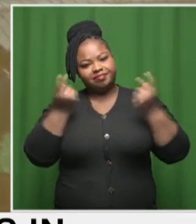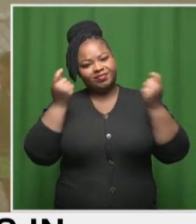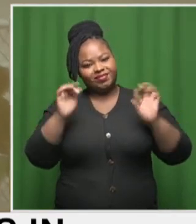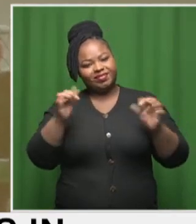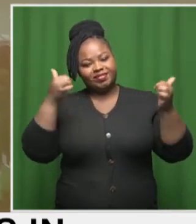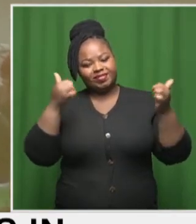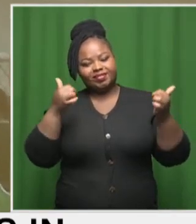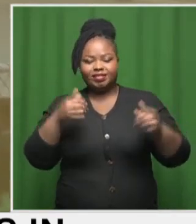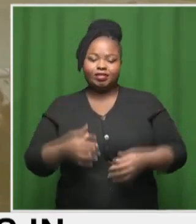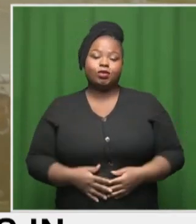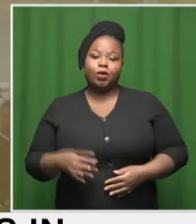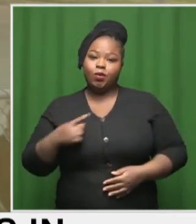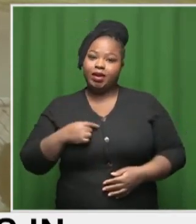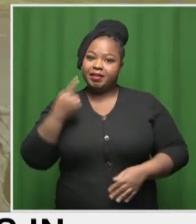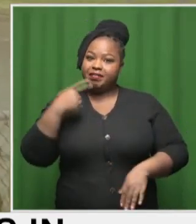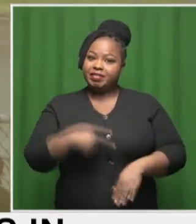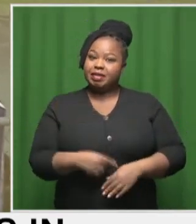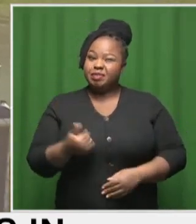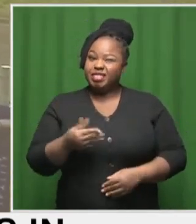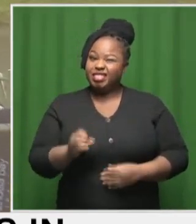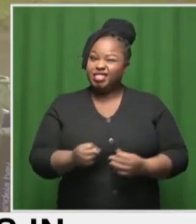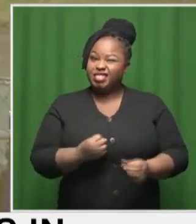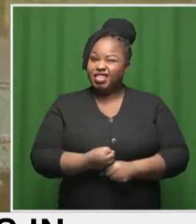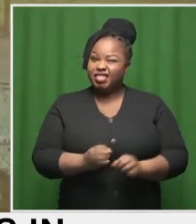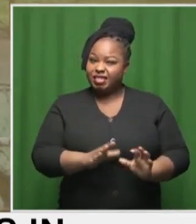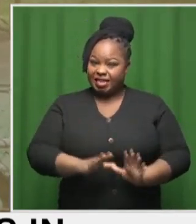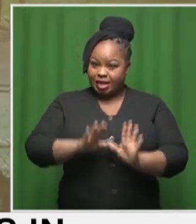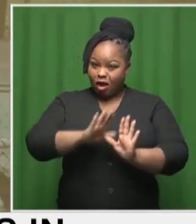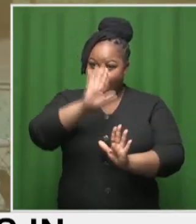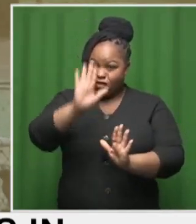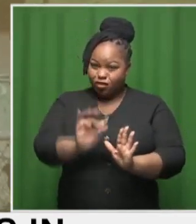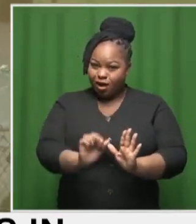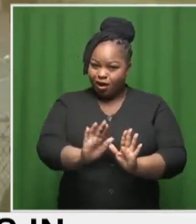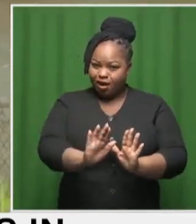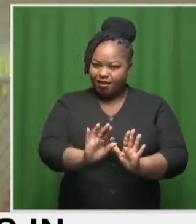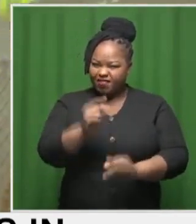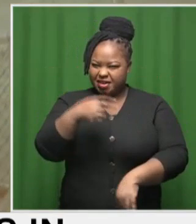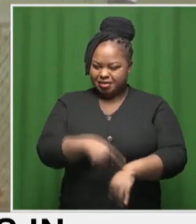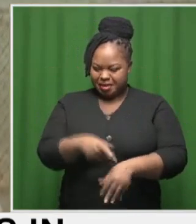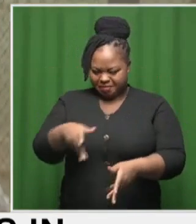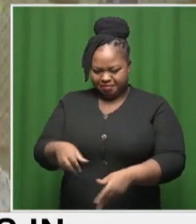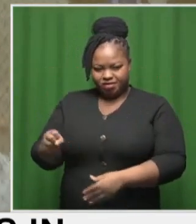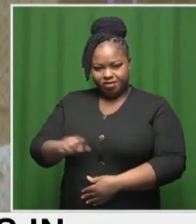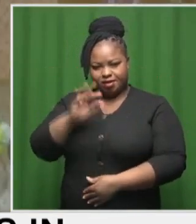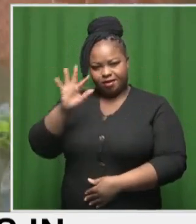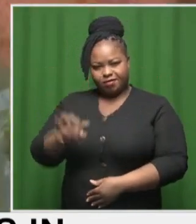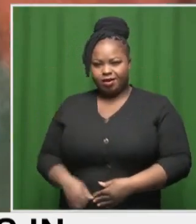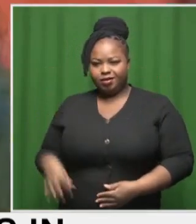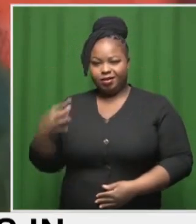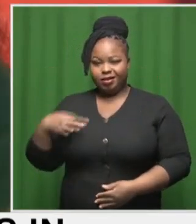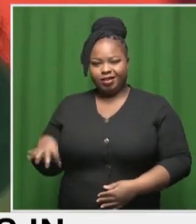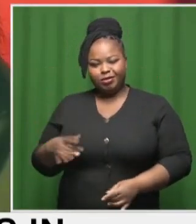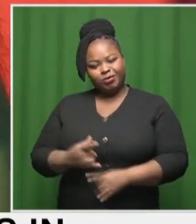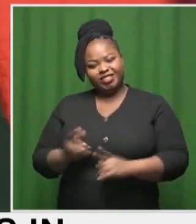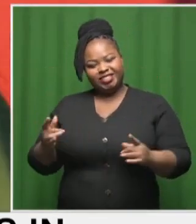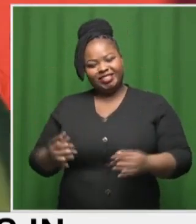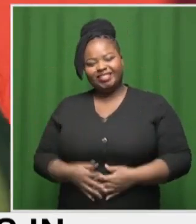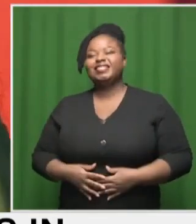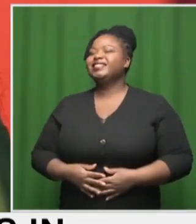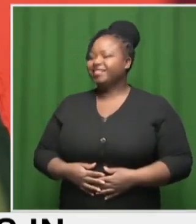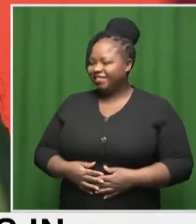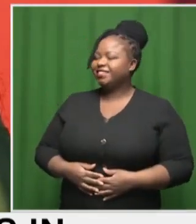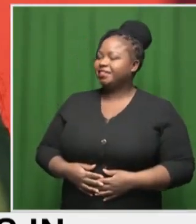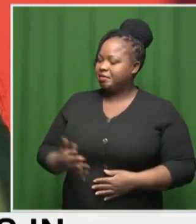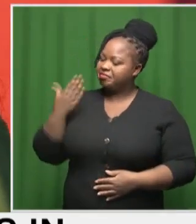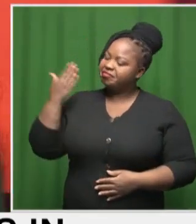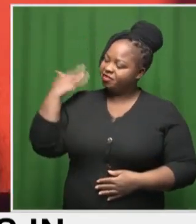winning this first time in 60 years on the continent, and first time coming to South Africa, and the girls winning it. You know, it was done